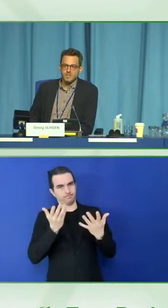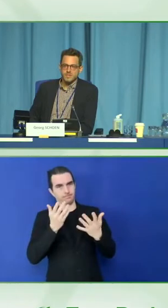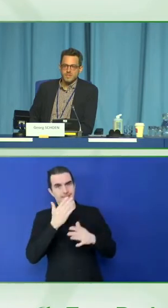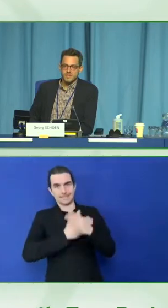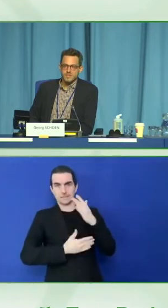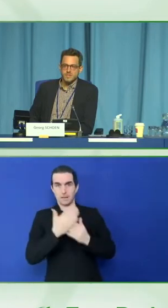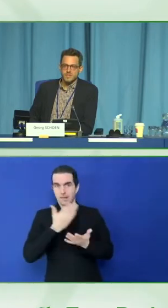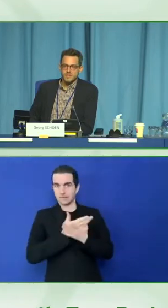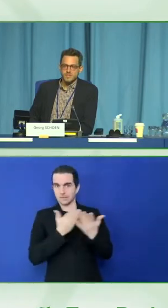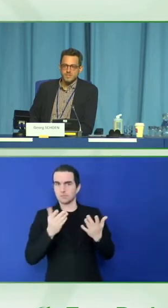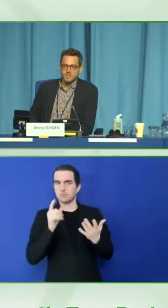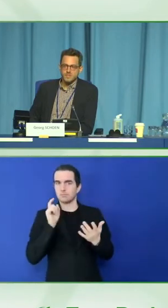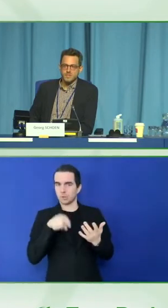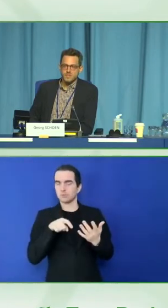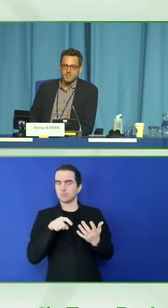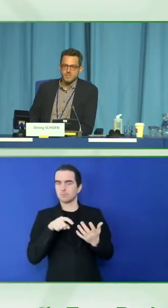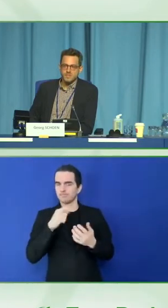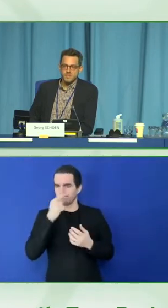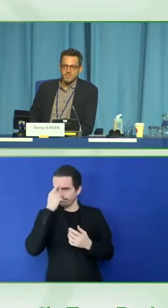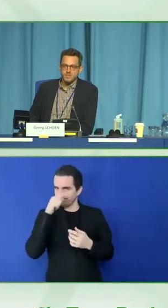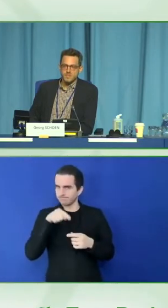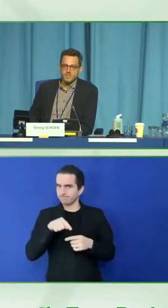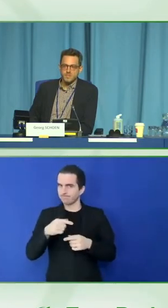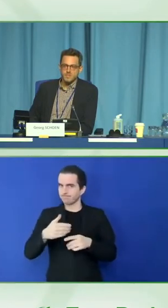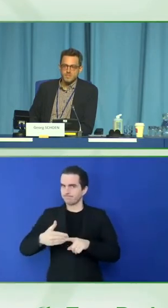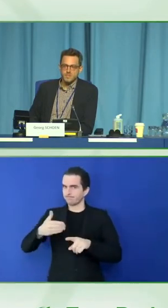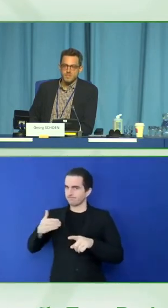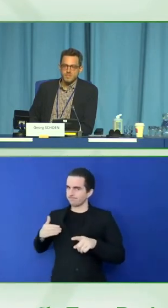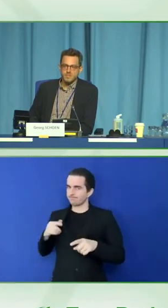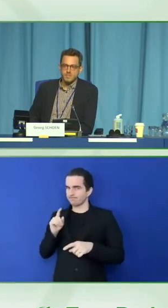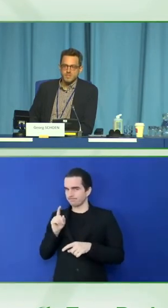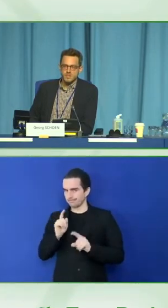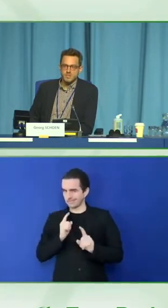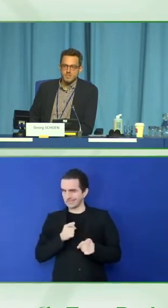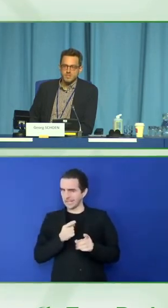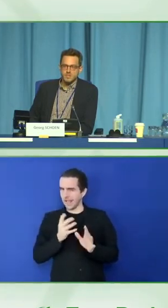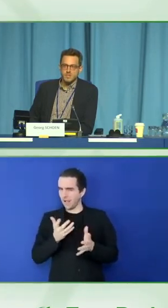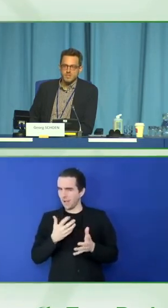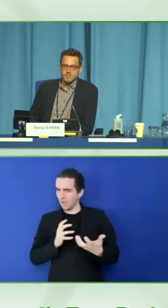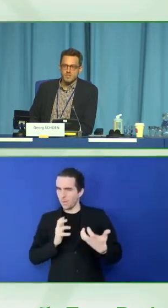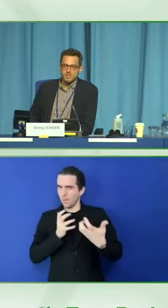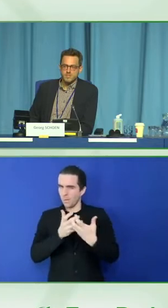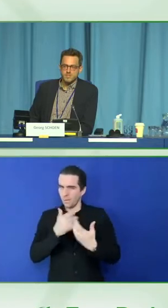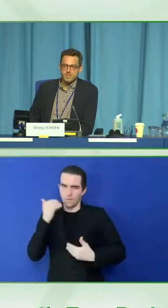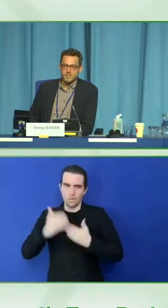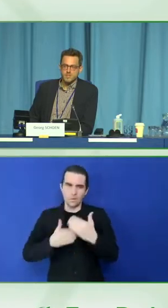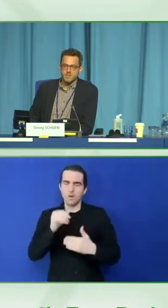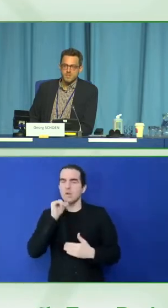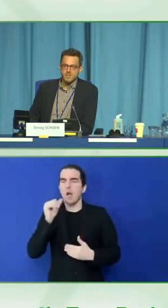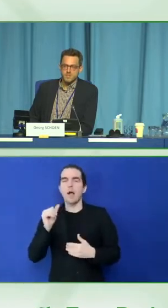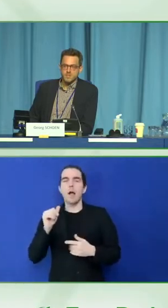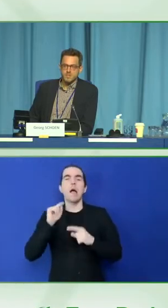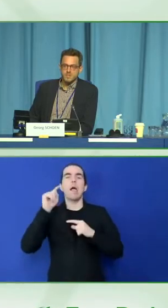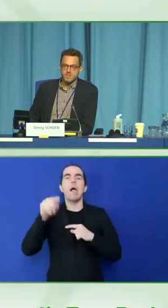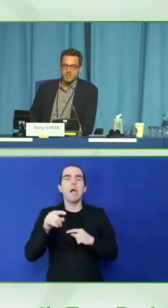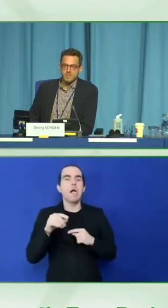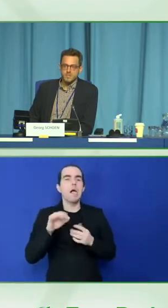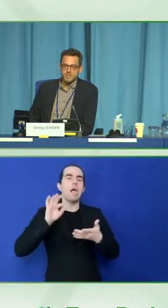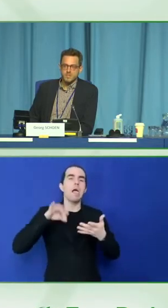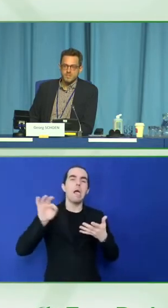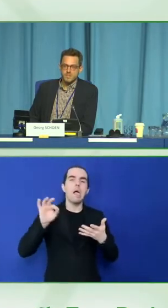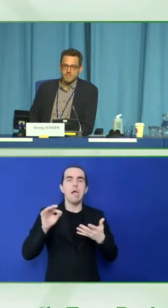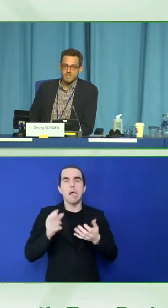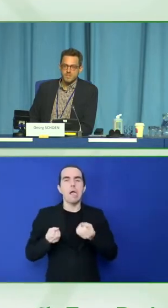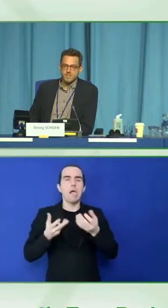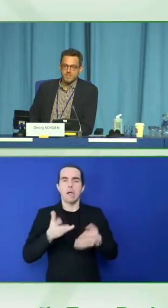any point in time, all of us might experience disability in some shape or form. It may be temporary. We have a